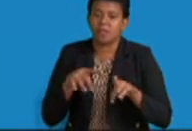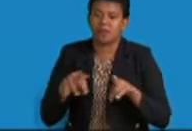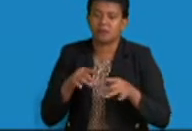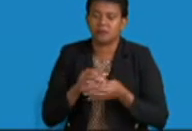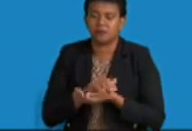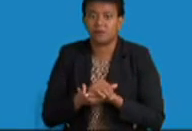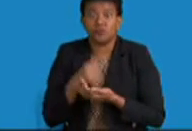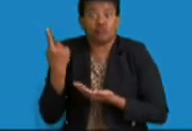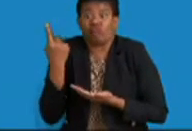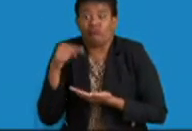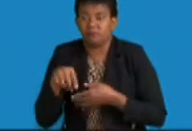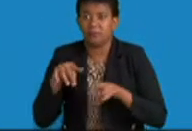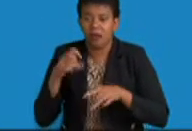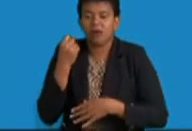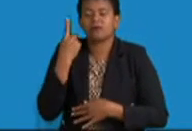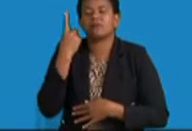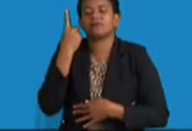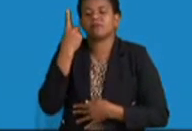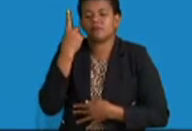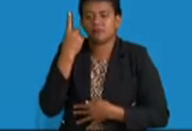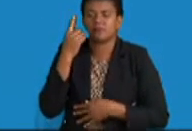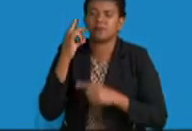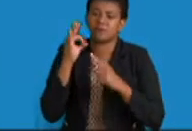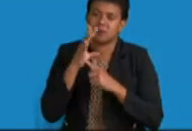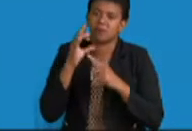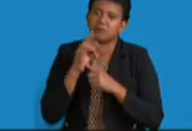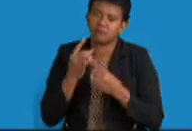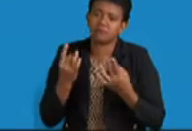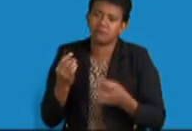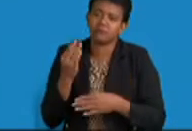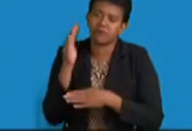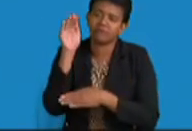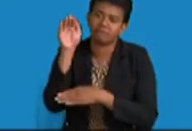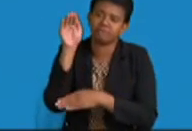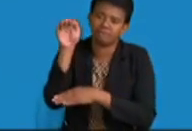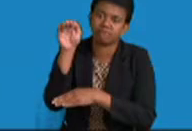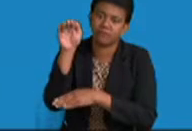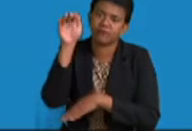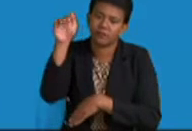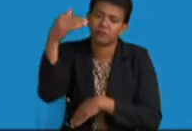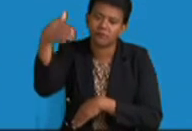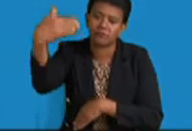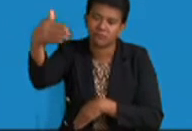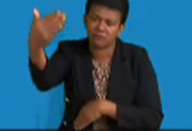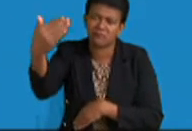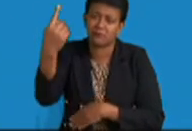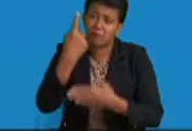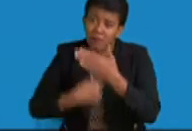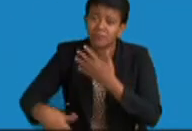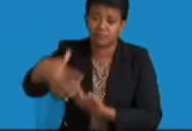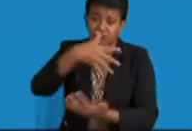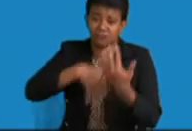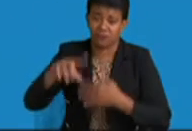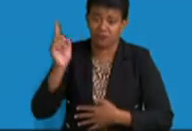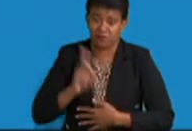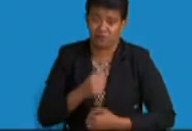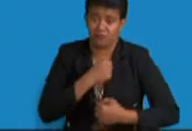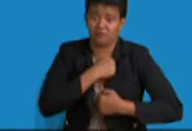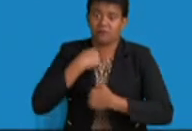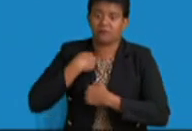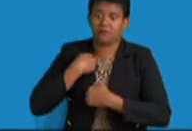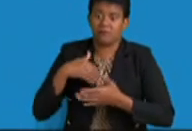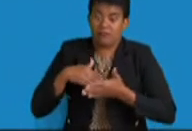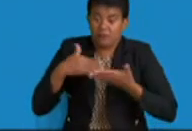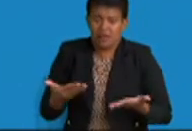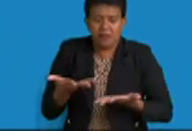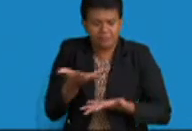that humanitarian action fit for the future is inevitable. Today, the RFMF is embarking on an innovative HADR